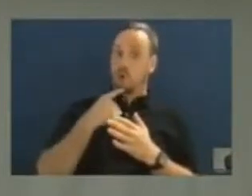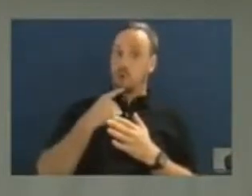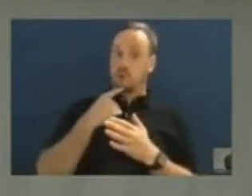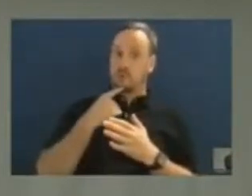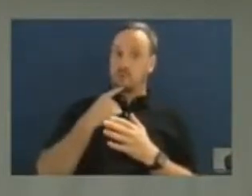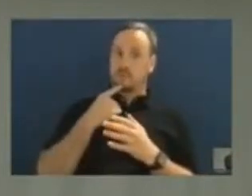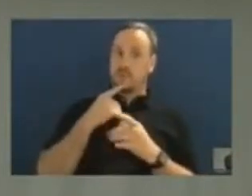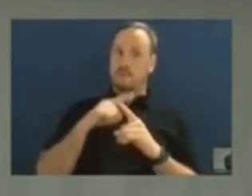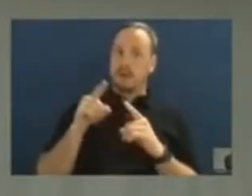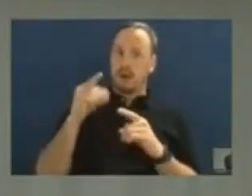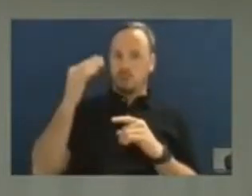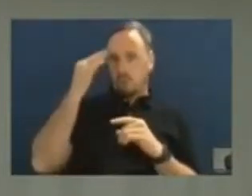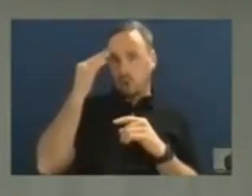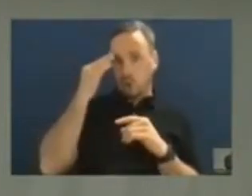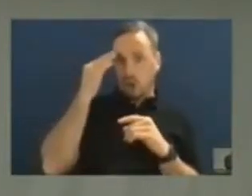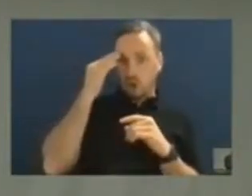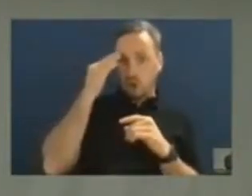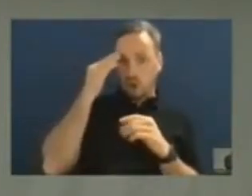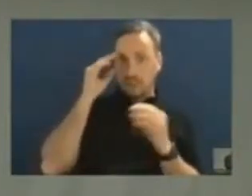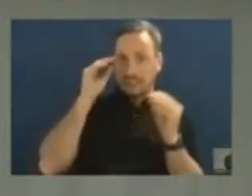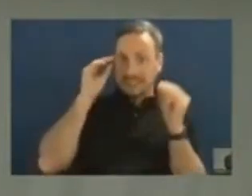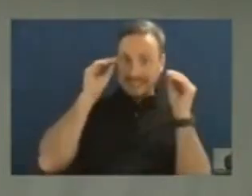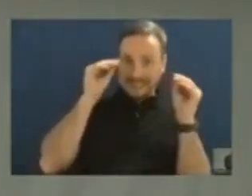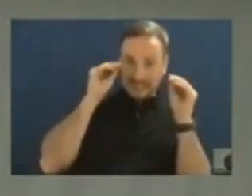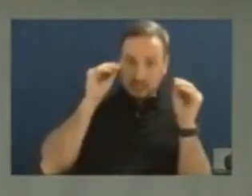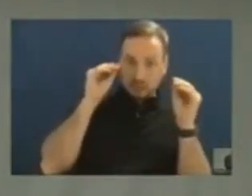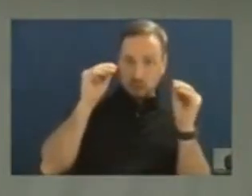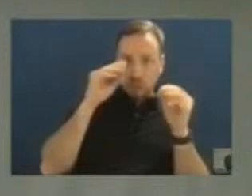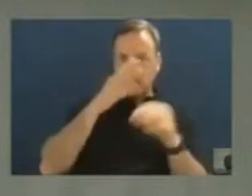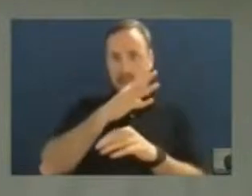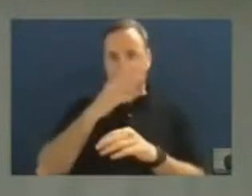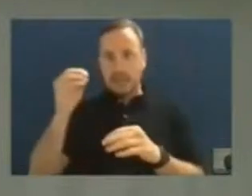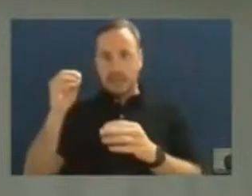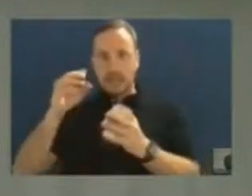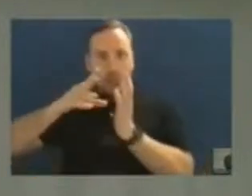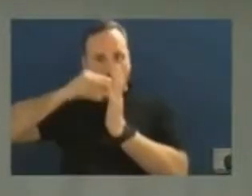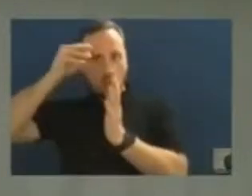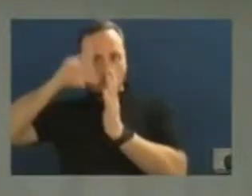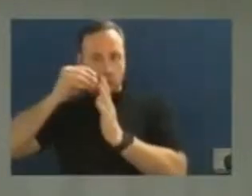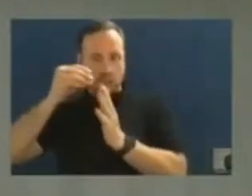that teaching and learning takes place best in our classrooms.